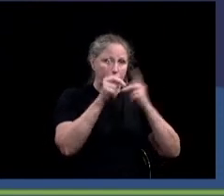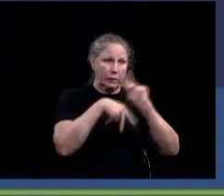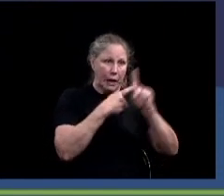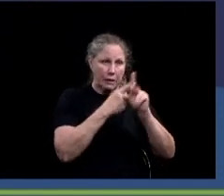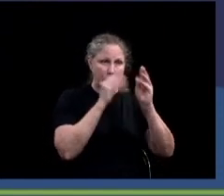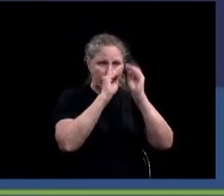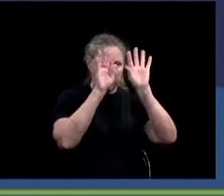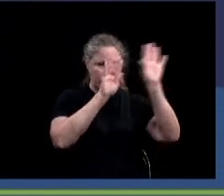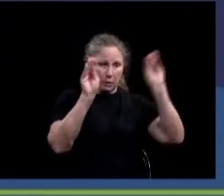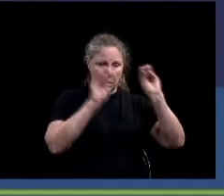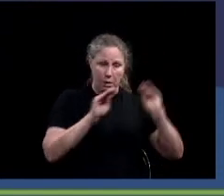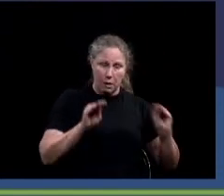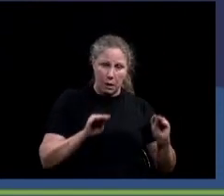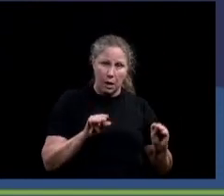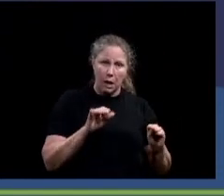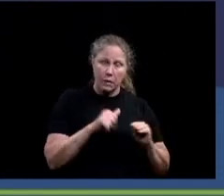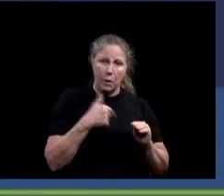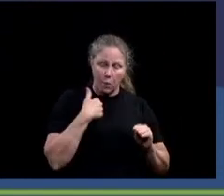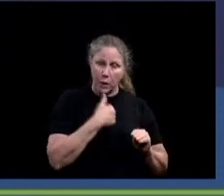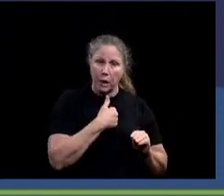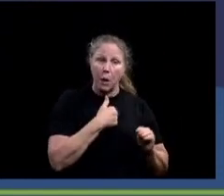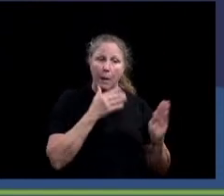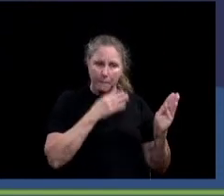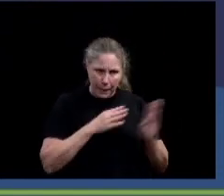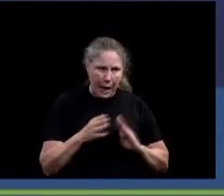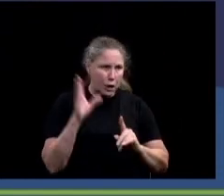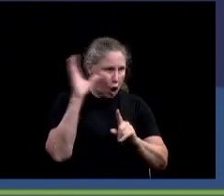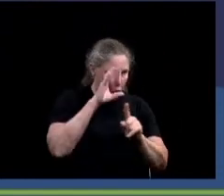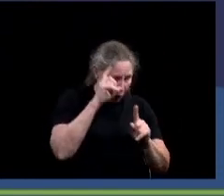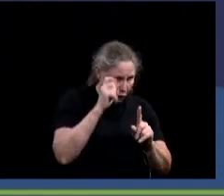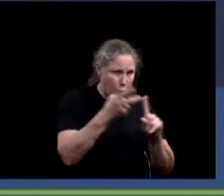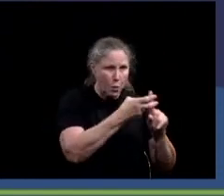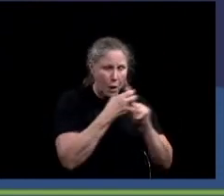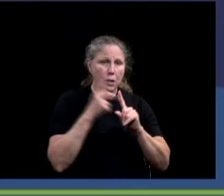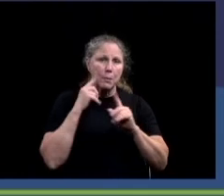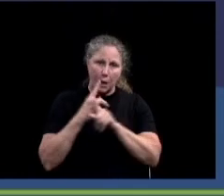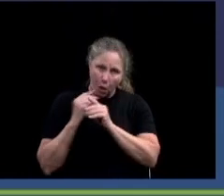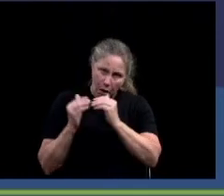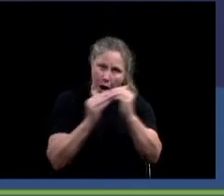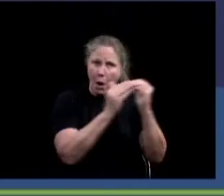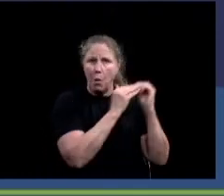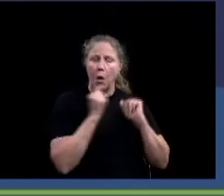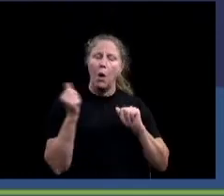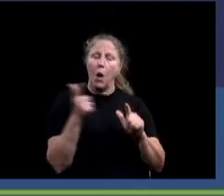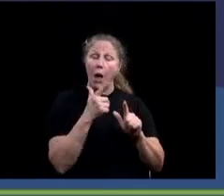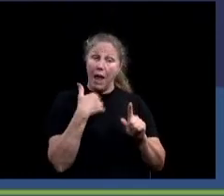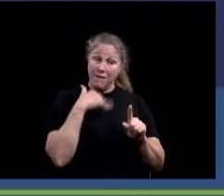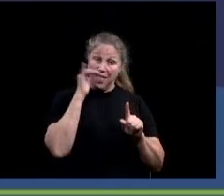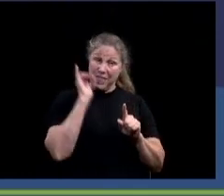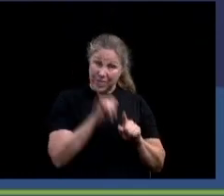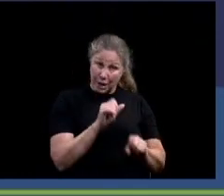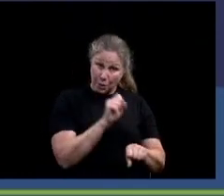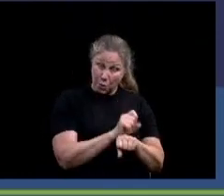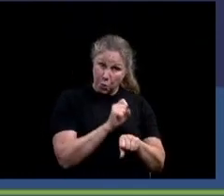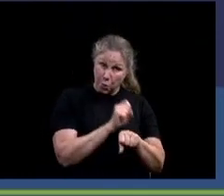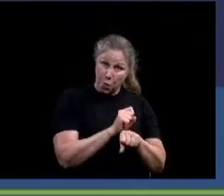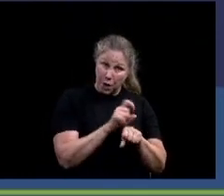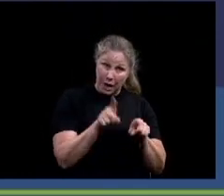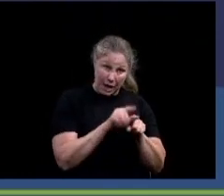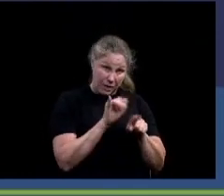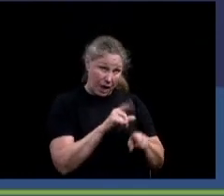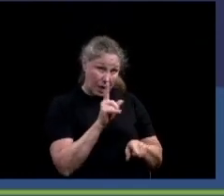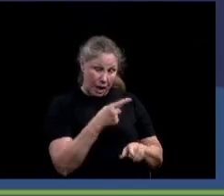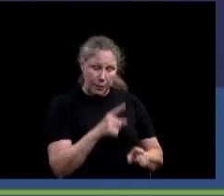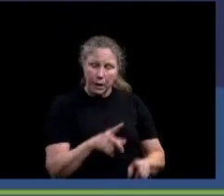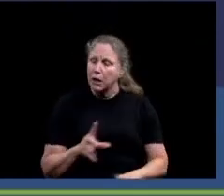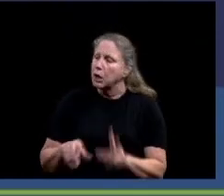intentionally recruiting for equity purposes? Have those efforts been made in that manner? No, but those are fantastic ideas, and I've made